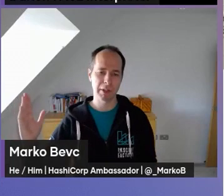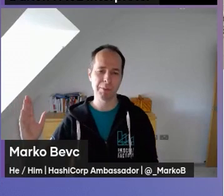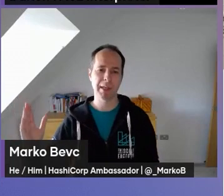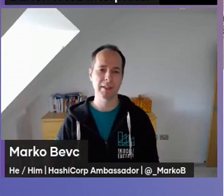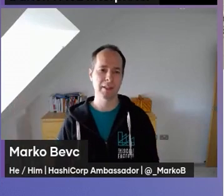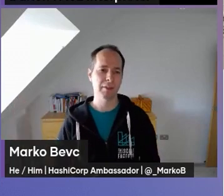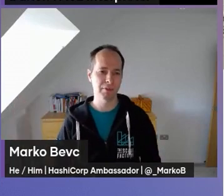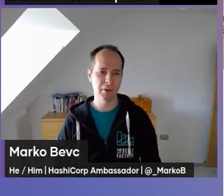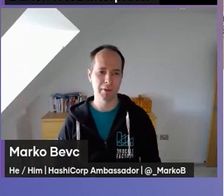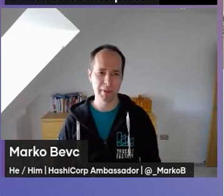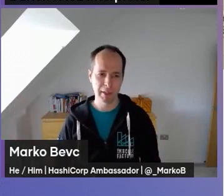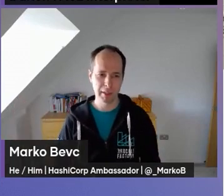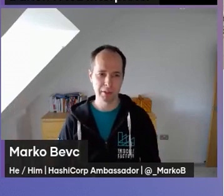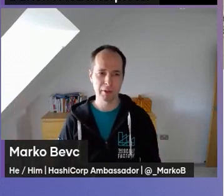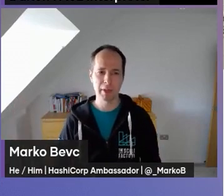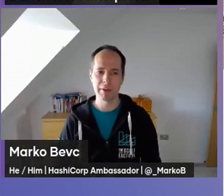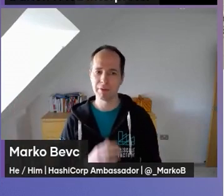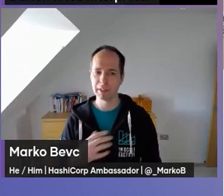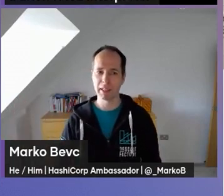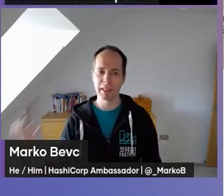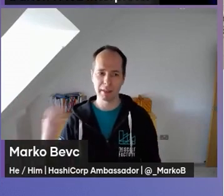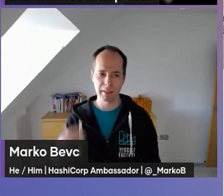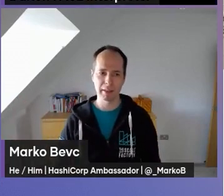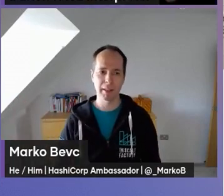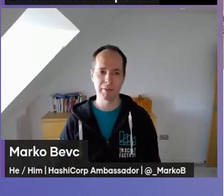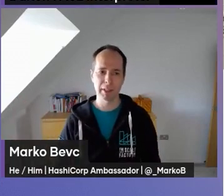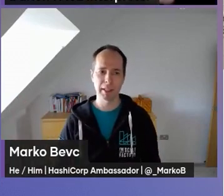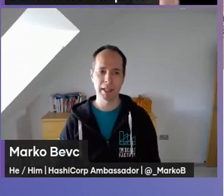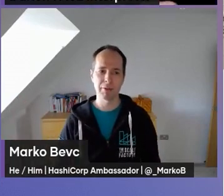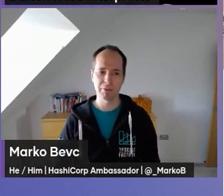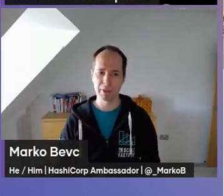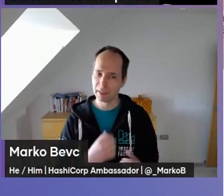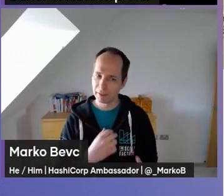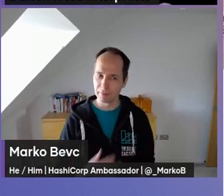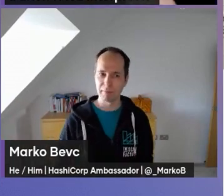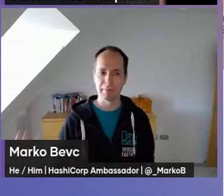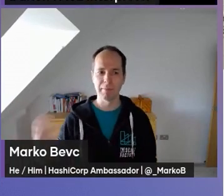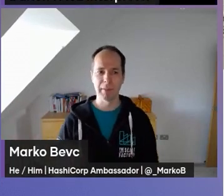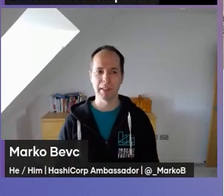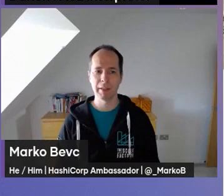some of the complexity from everyday kind of